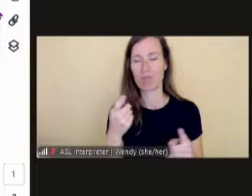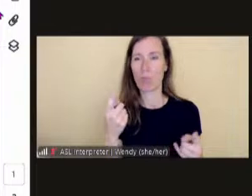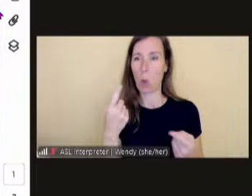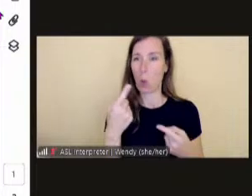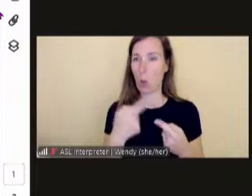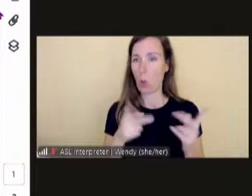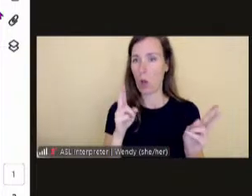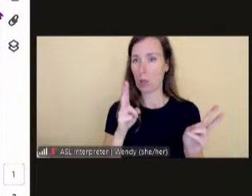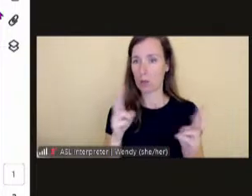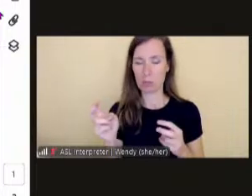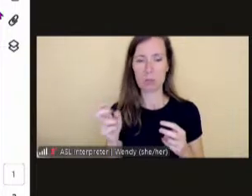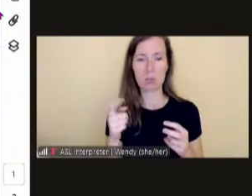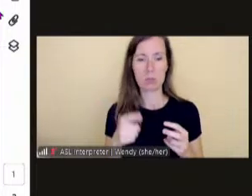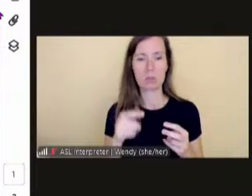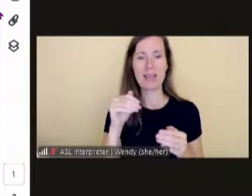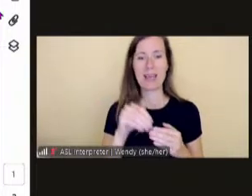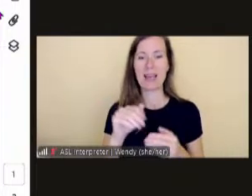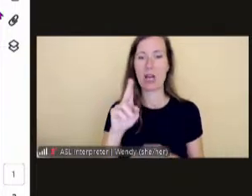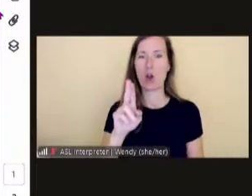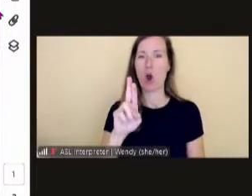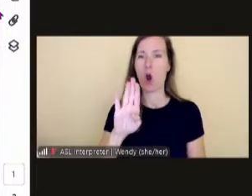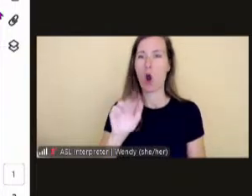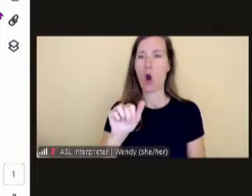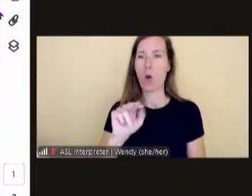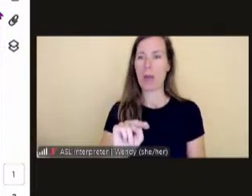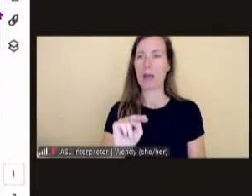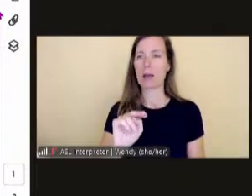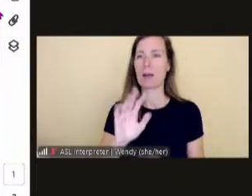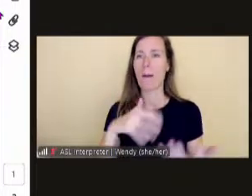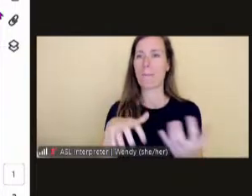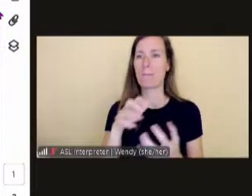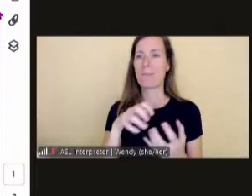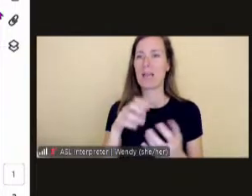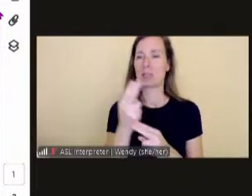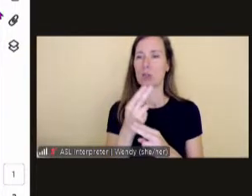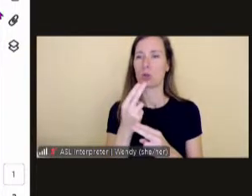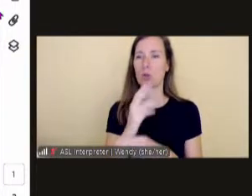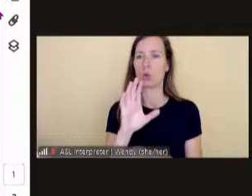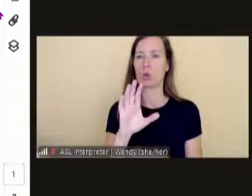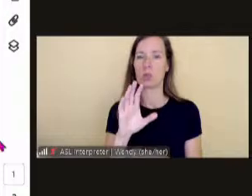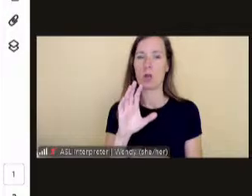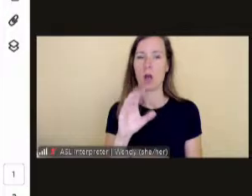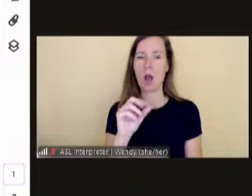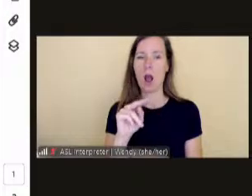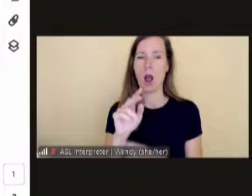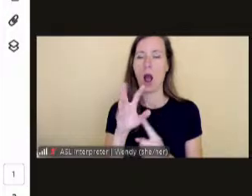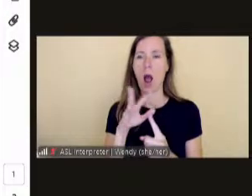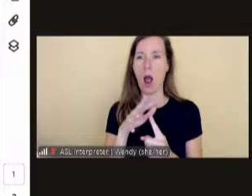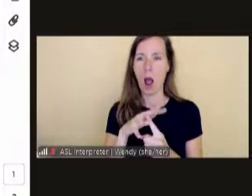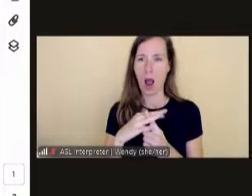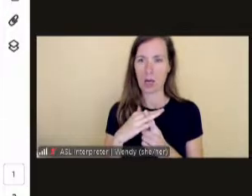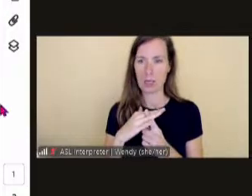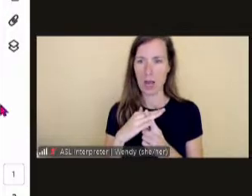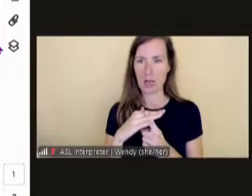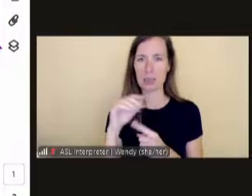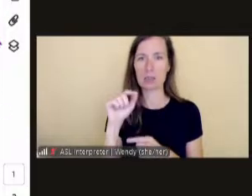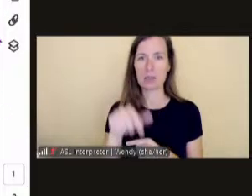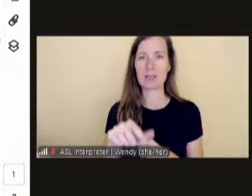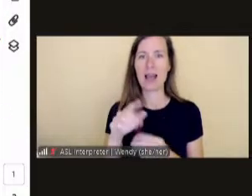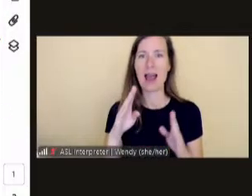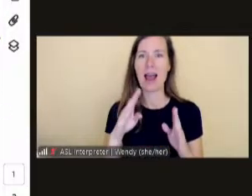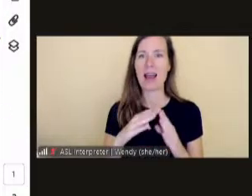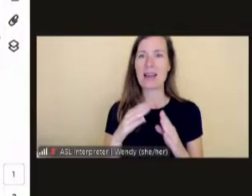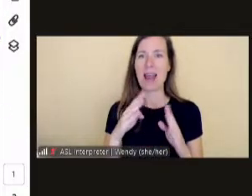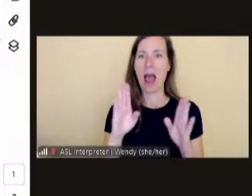in a urban mixed-use context, the townhouse layout is served by an